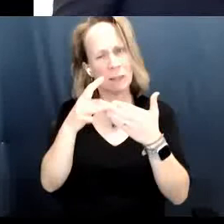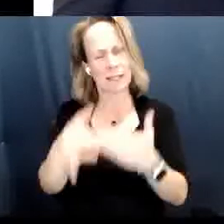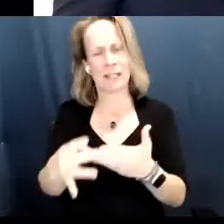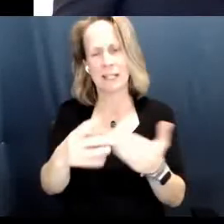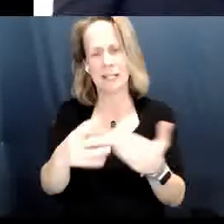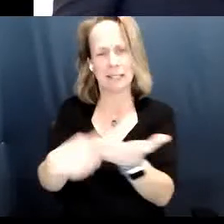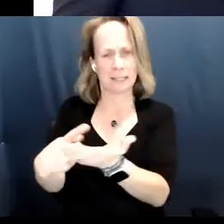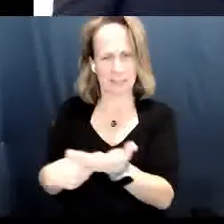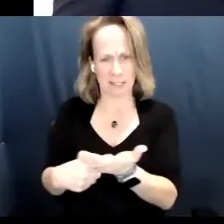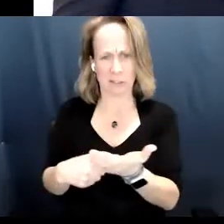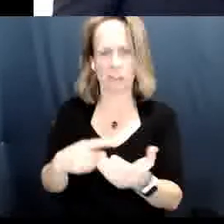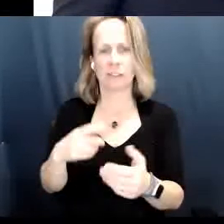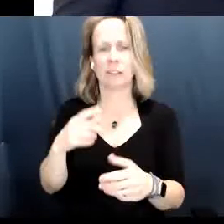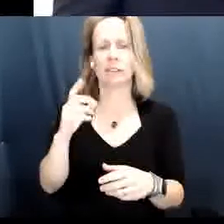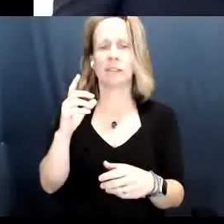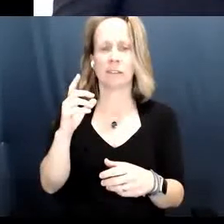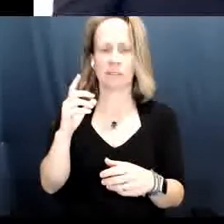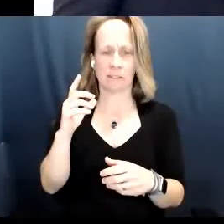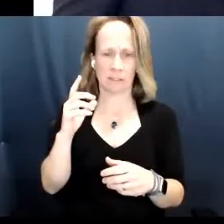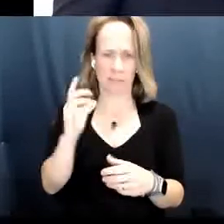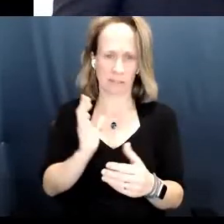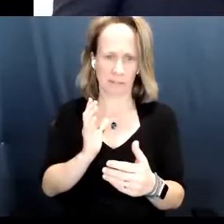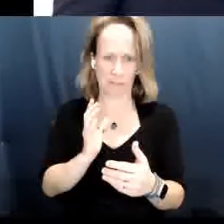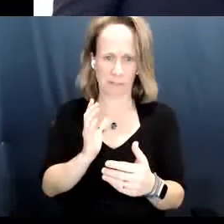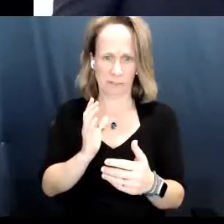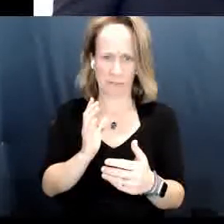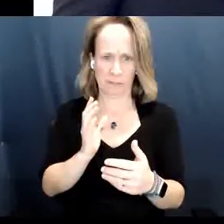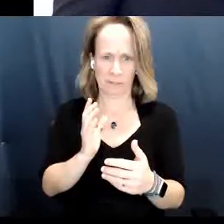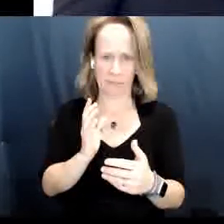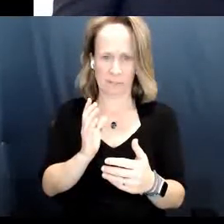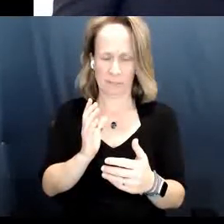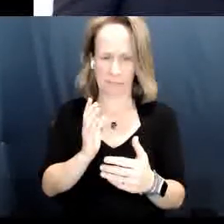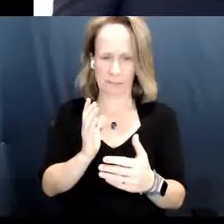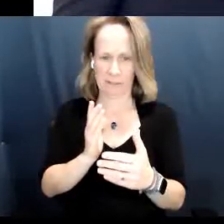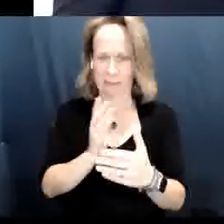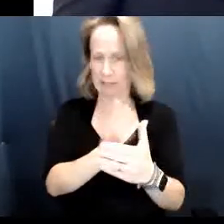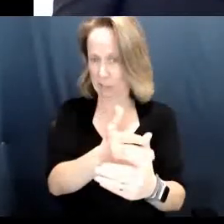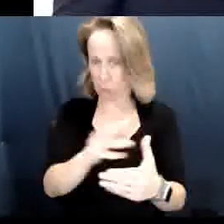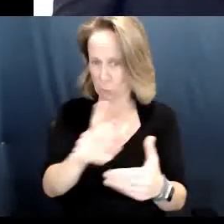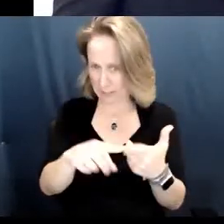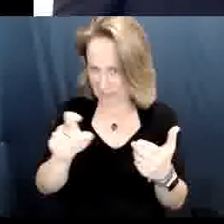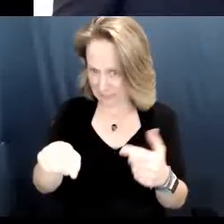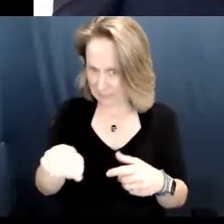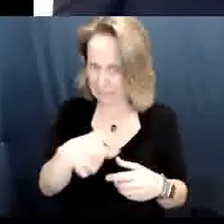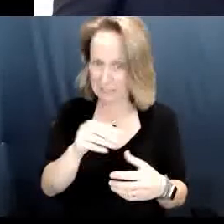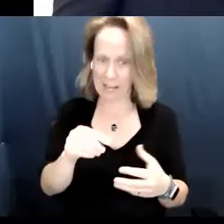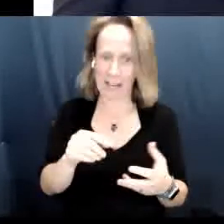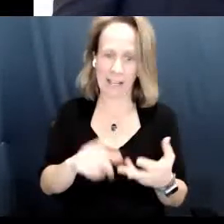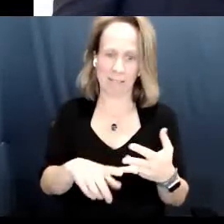when needed, and when to ask others to step back as well.